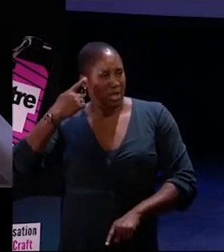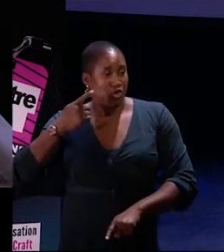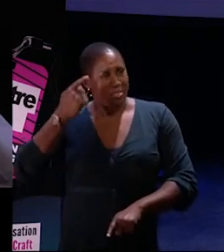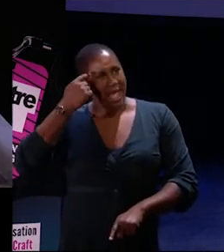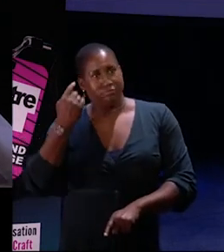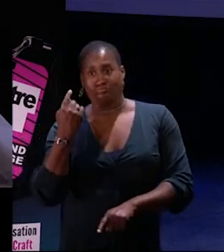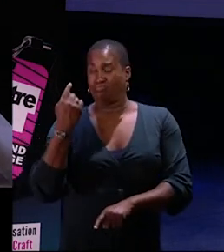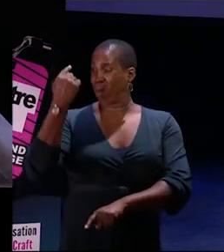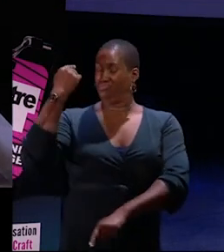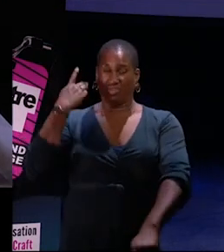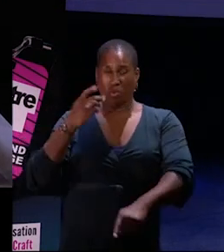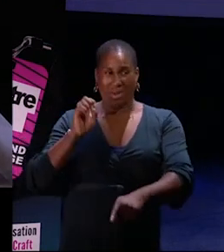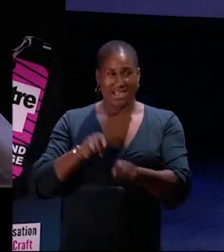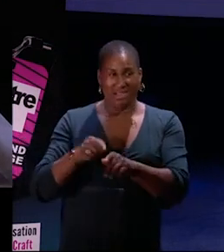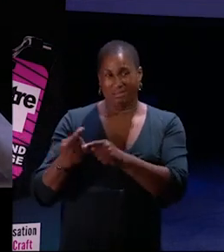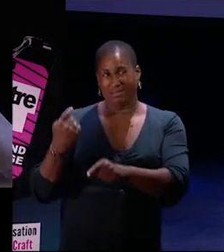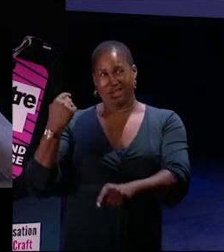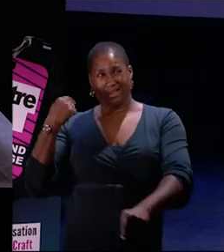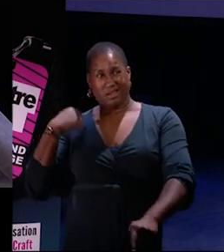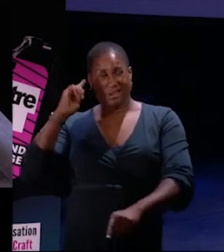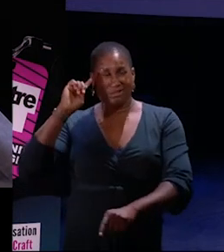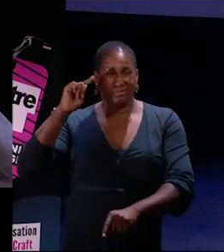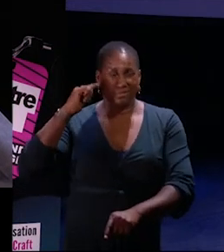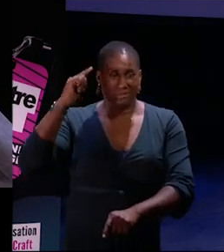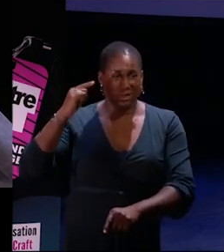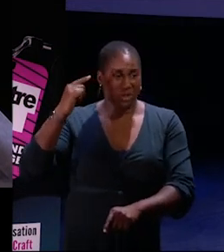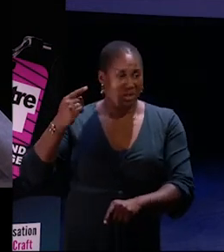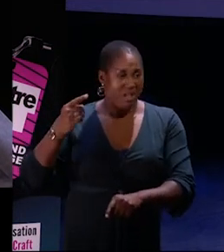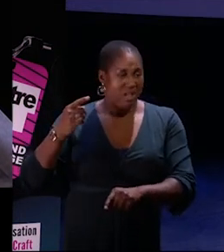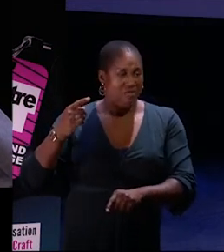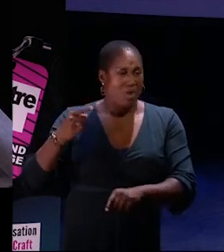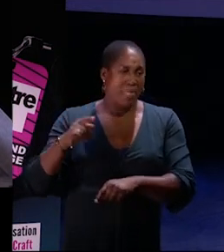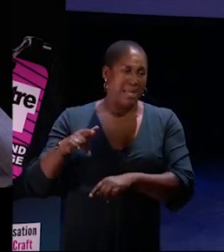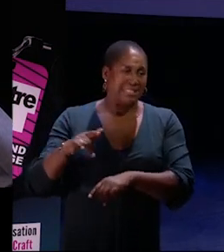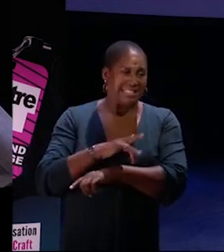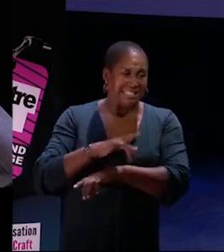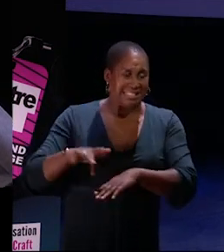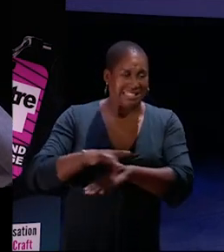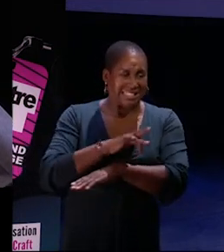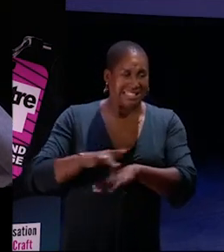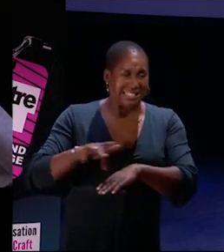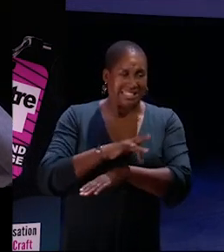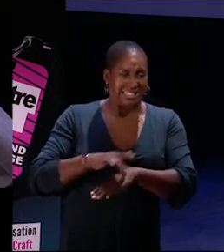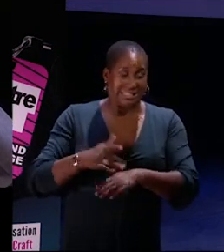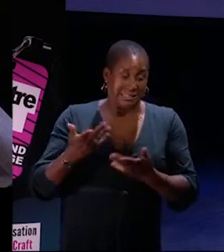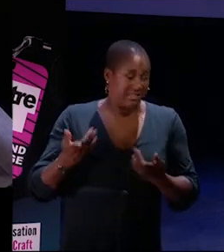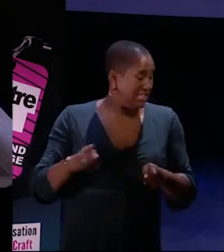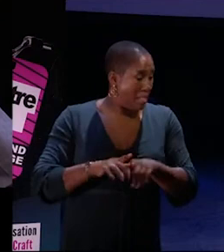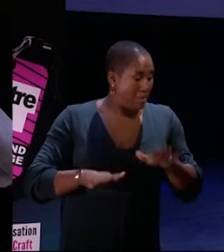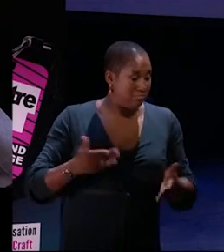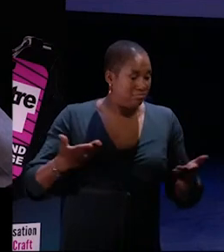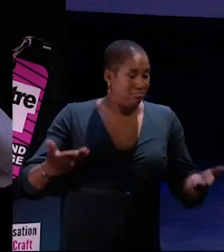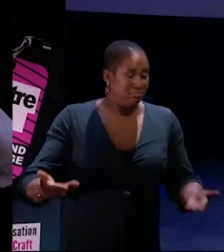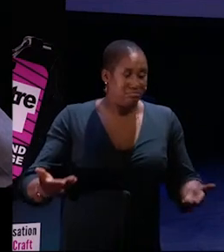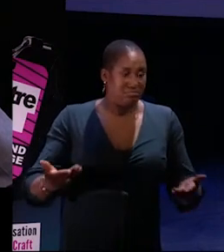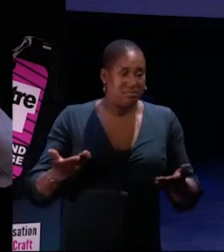ago, you used to, sound is coming from the stage, it was very much imaged to, if we are speaking on stage now, it felt like